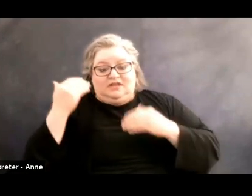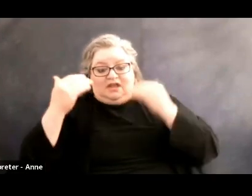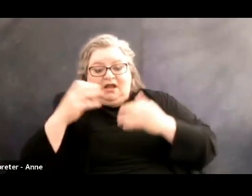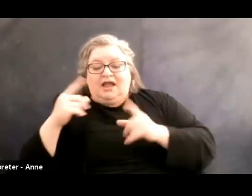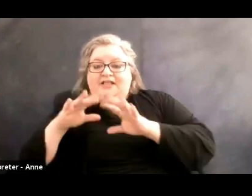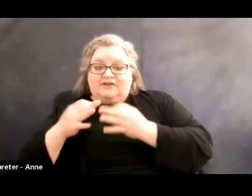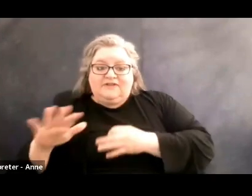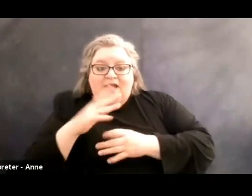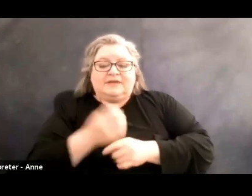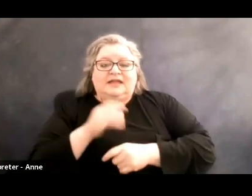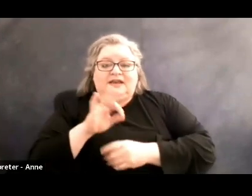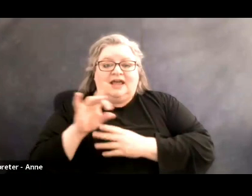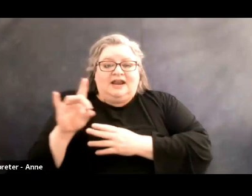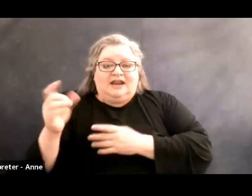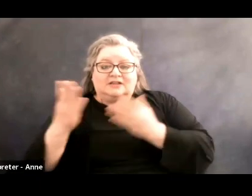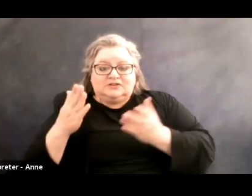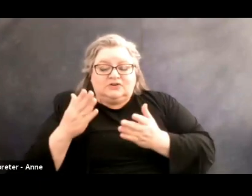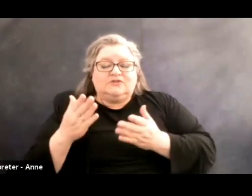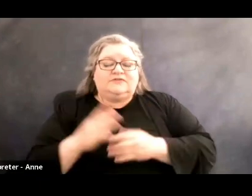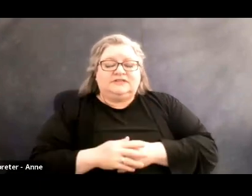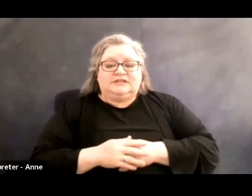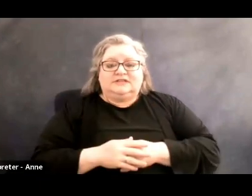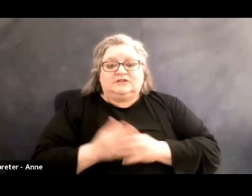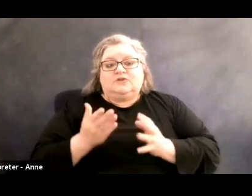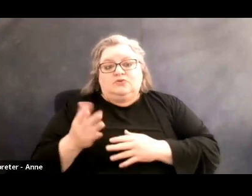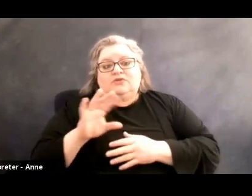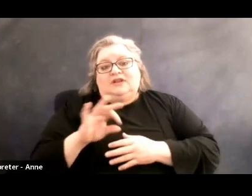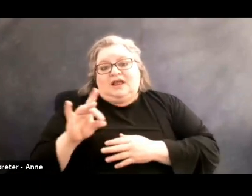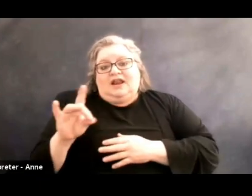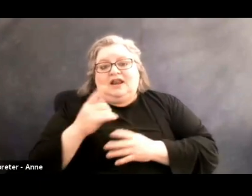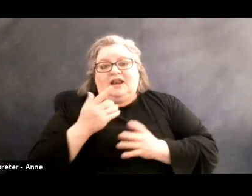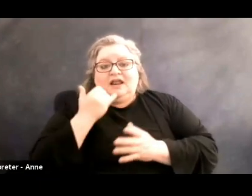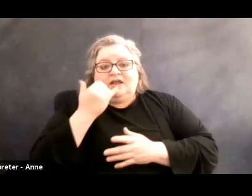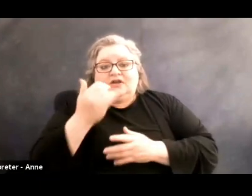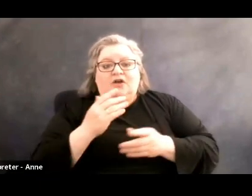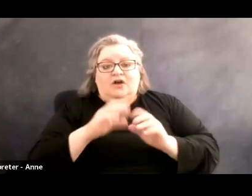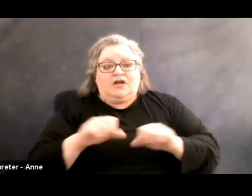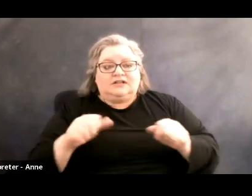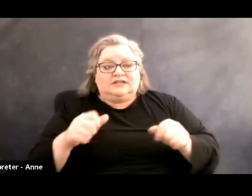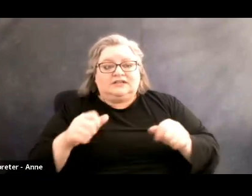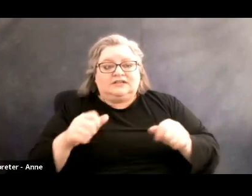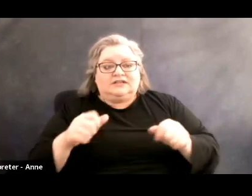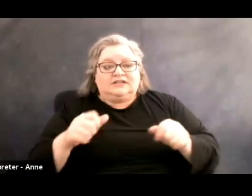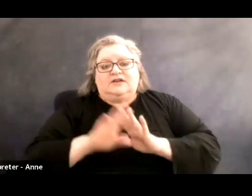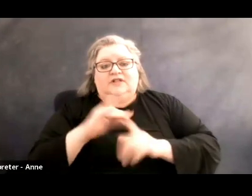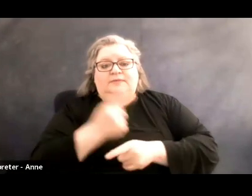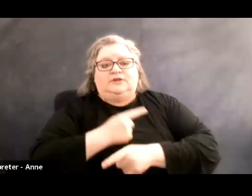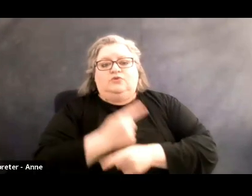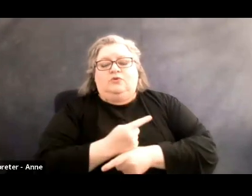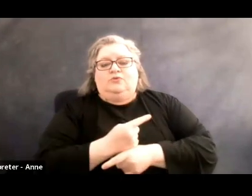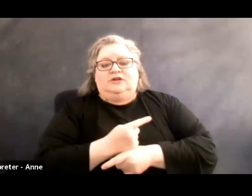988 services or receive services through the 988 call system that are developmentally appropriate? How do we make sure